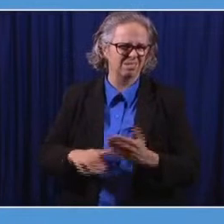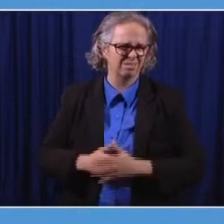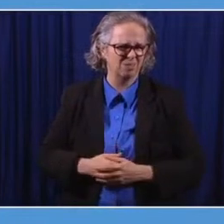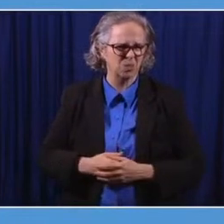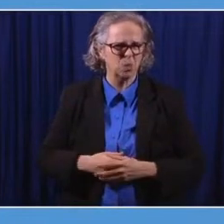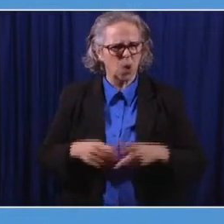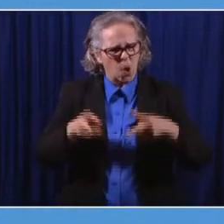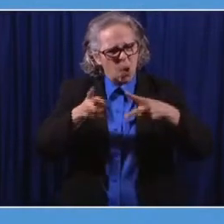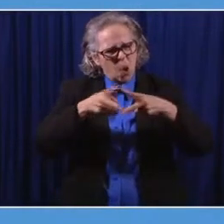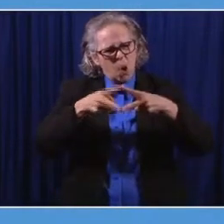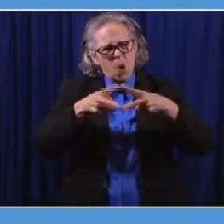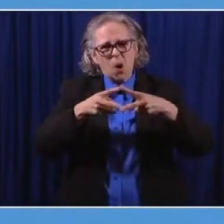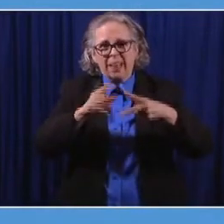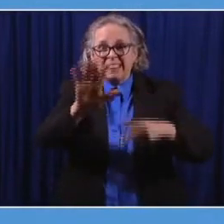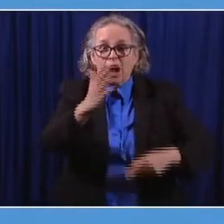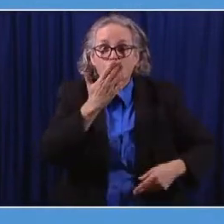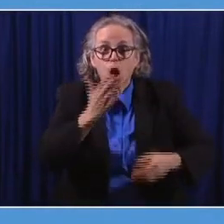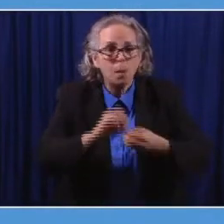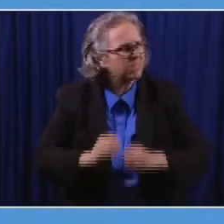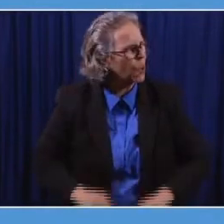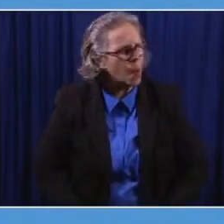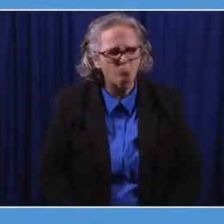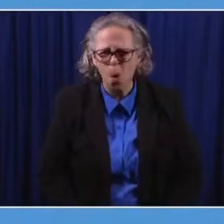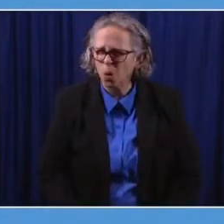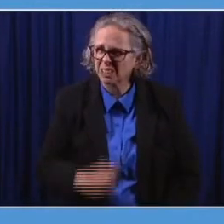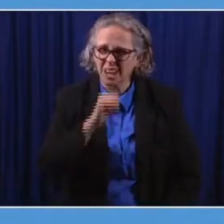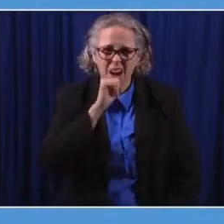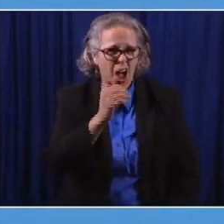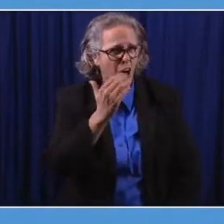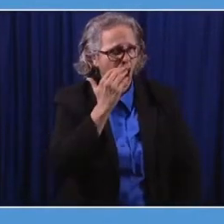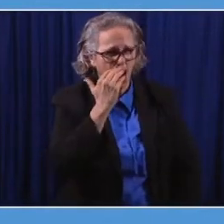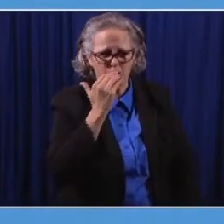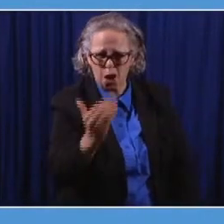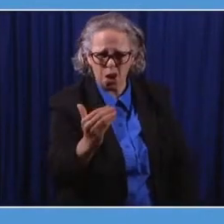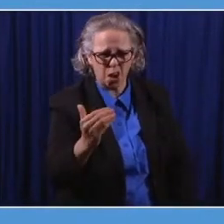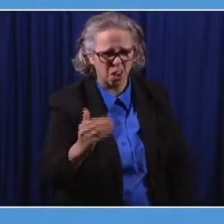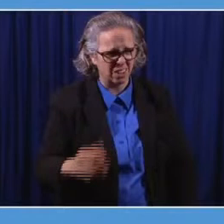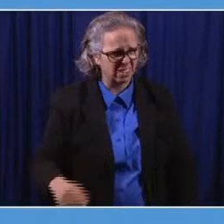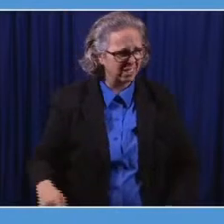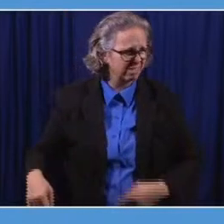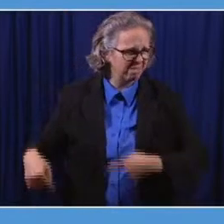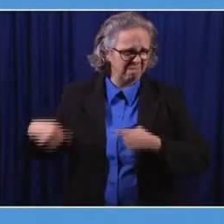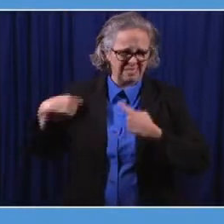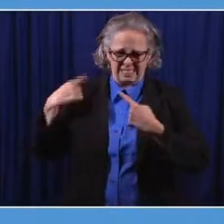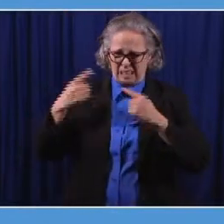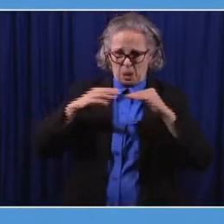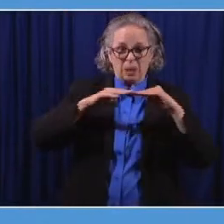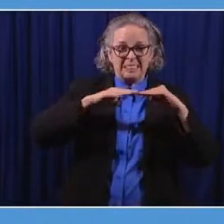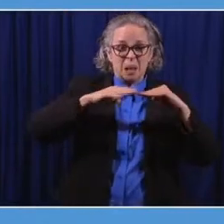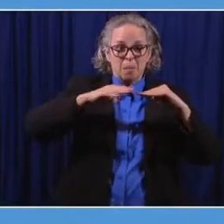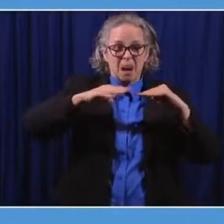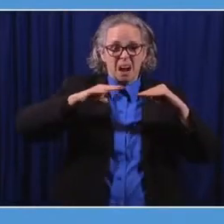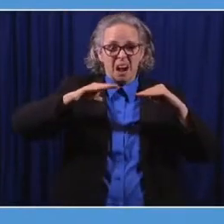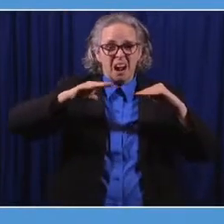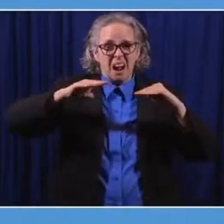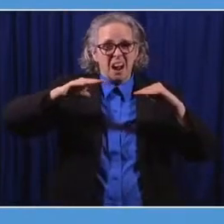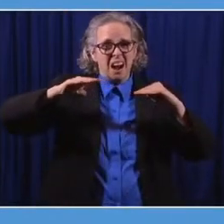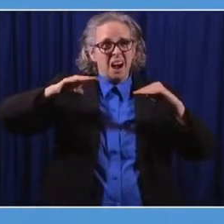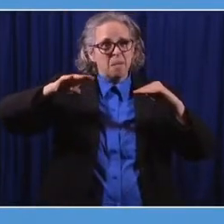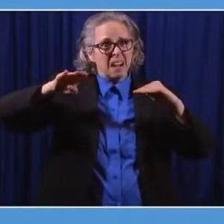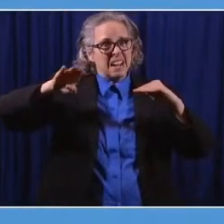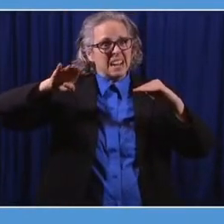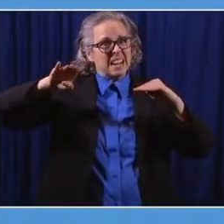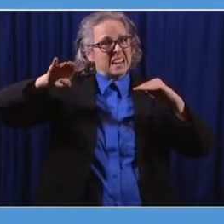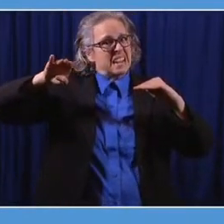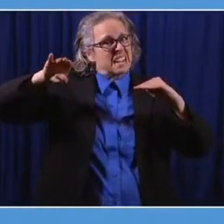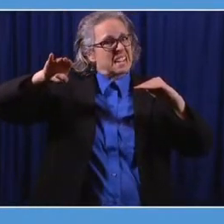not good. It's consistent with what we've seen. We've sort of hit a plateau, and we certainly can't drop